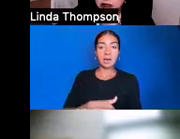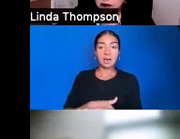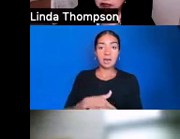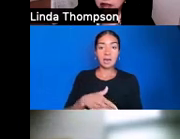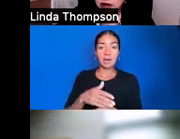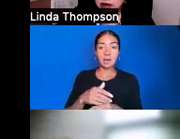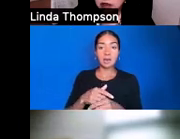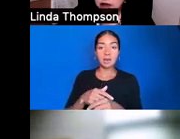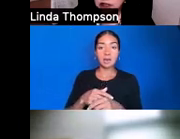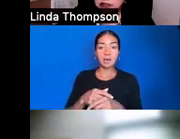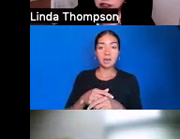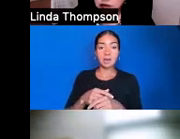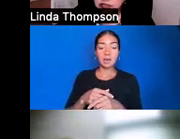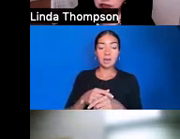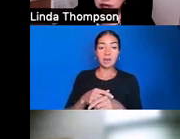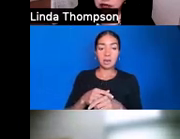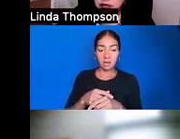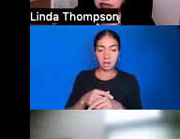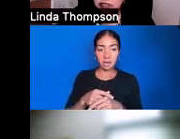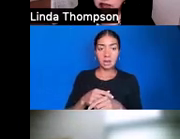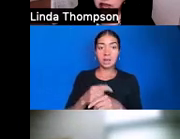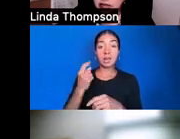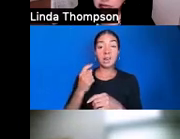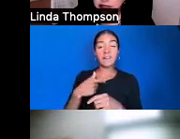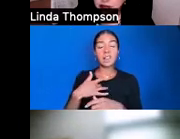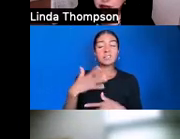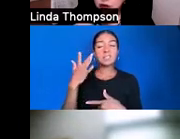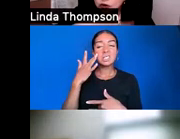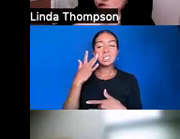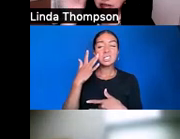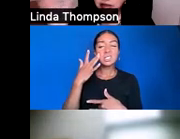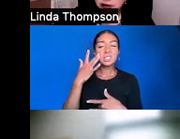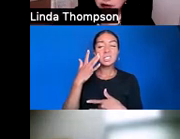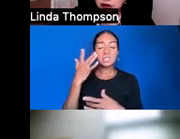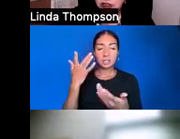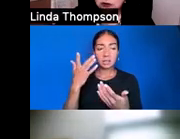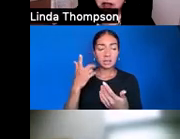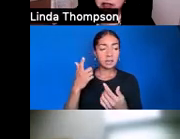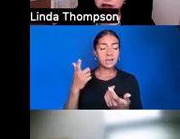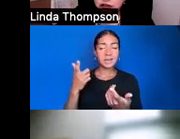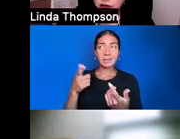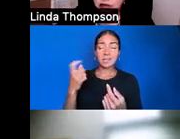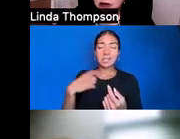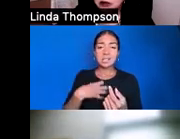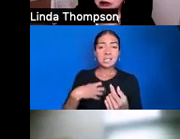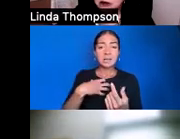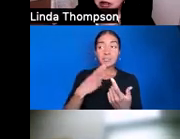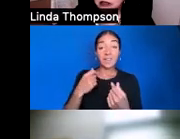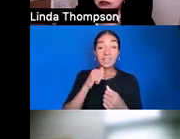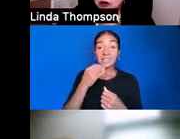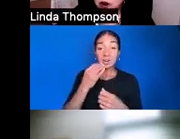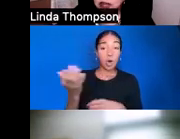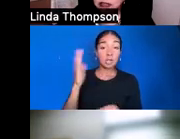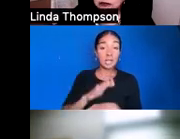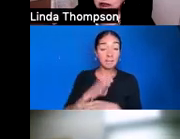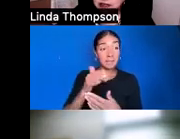bit, that I was sick to my stomach and I did not eat the whole day, which is probably good for me. But I